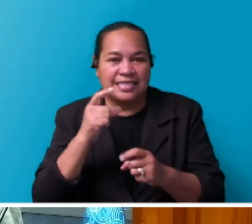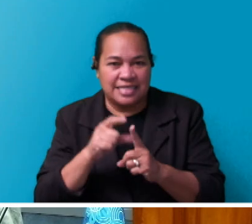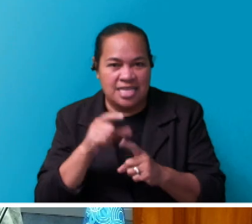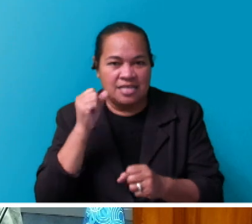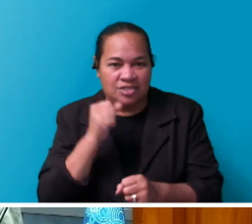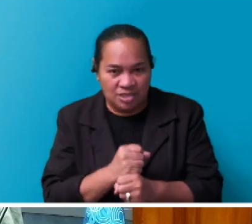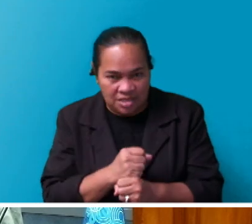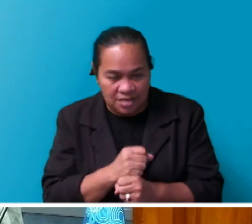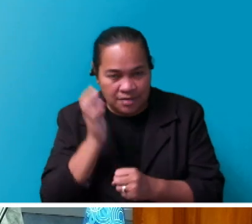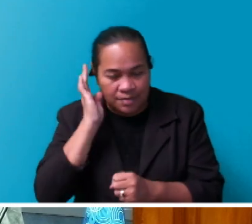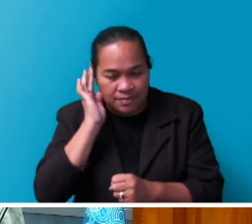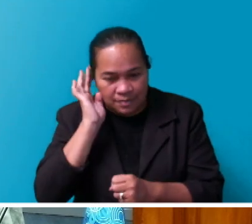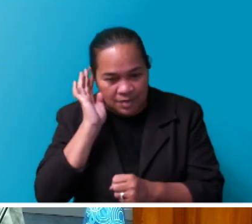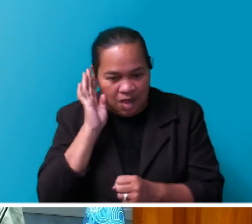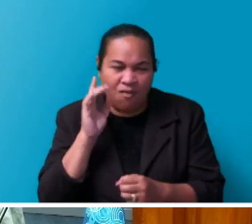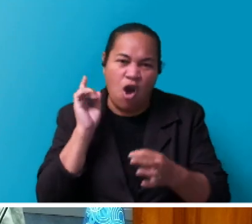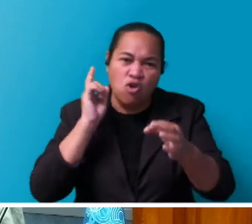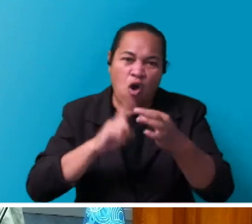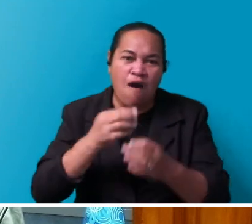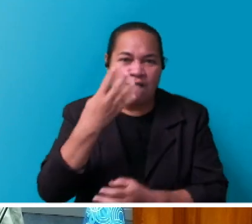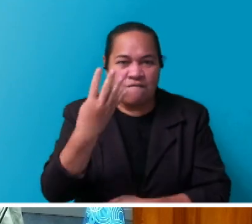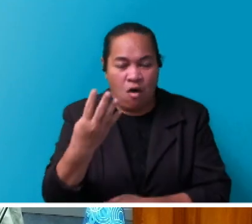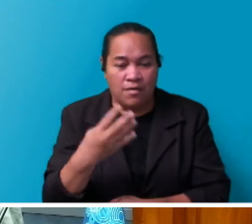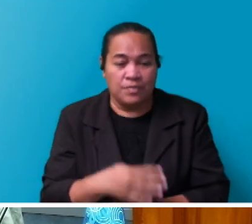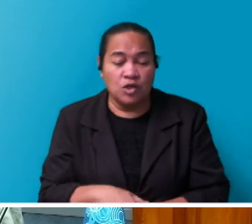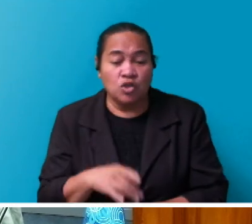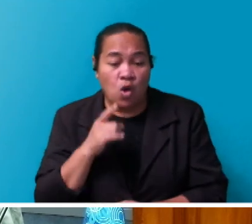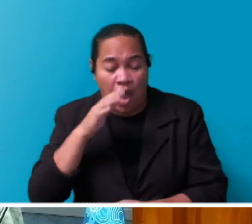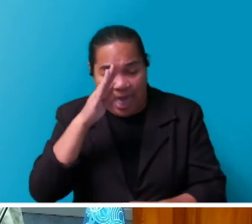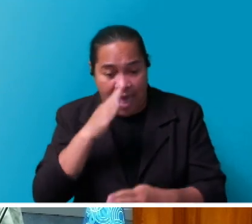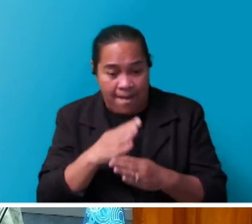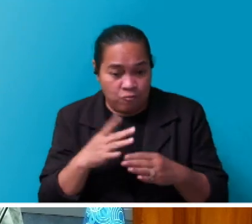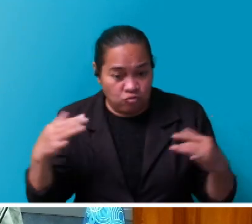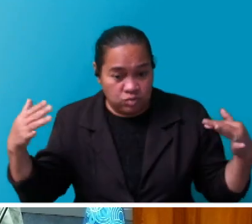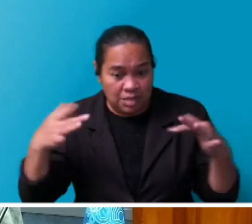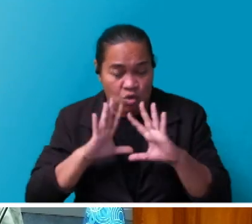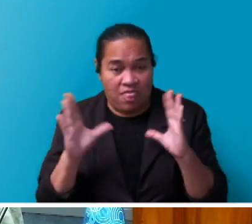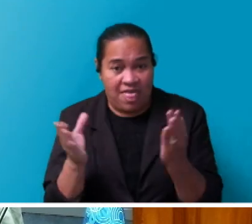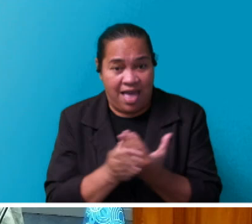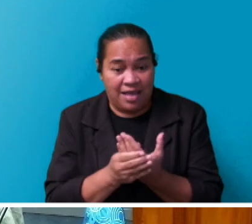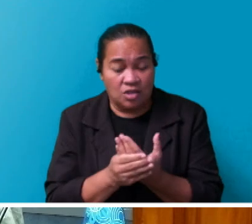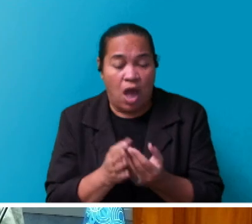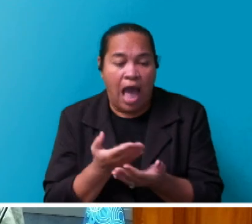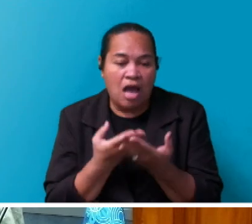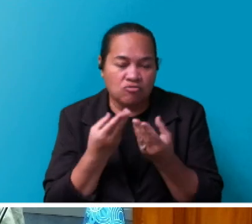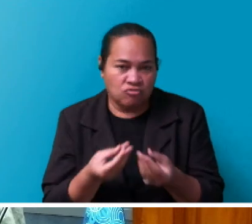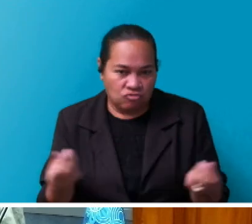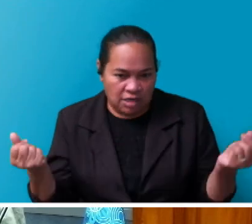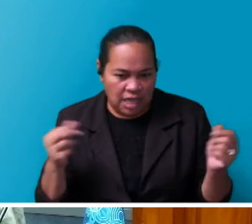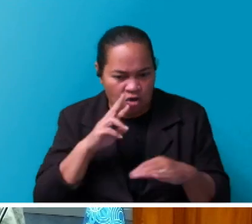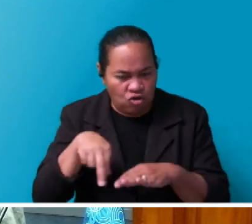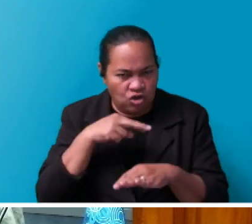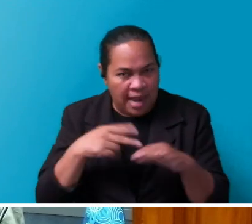The purpose of the CPM 2025 aimed to bring together Pacific education ministers to address regional